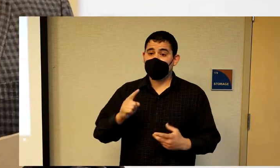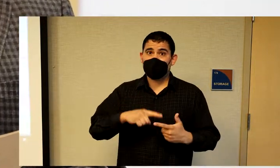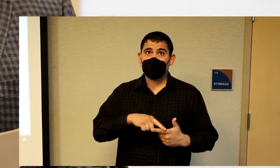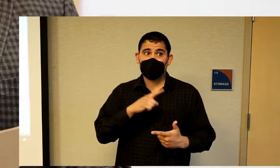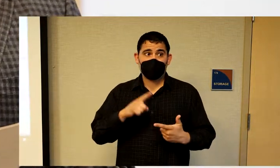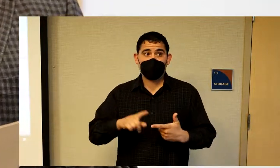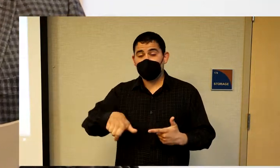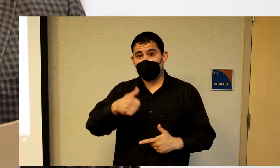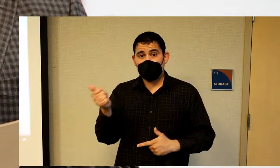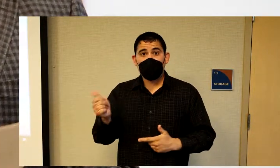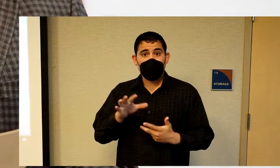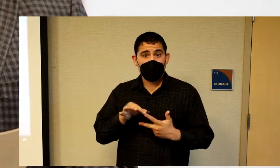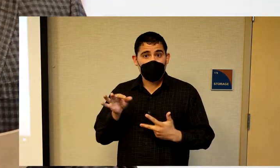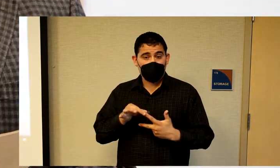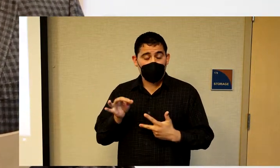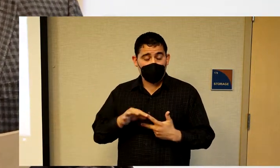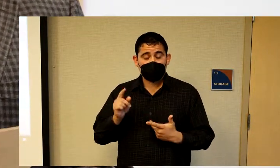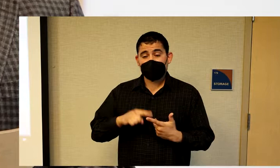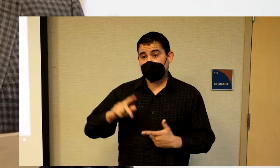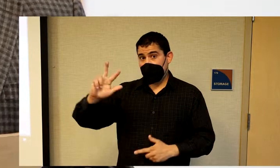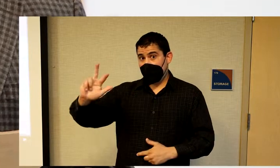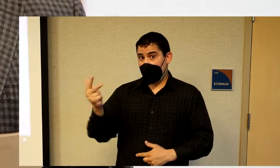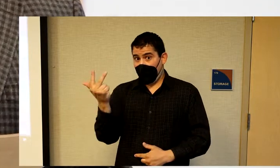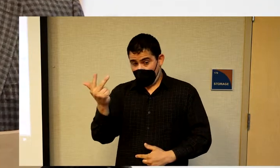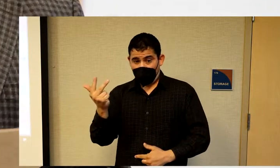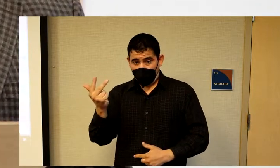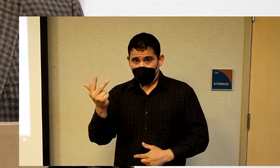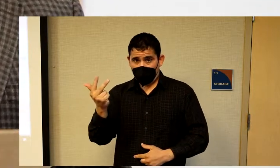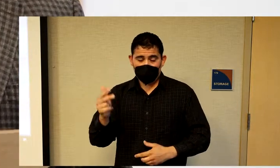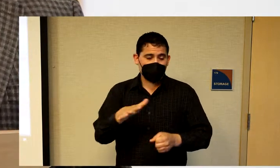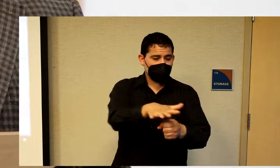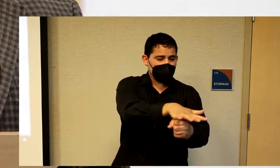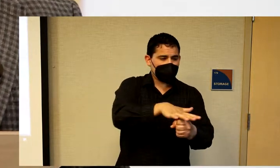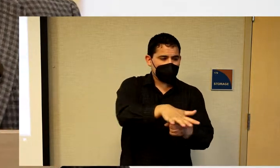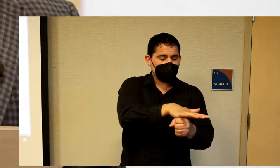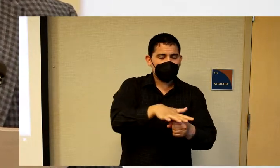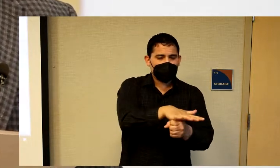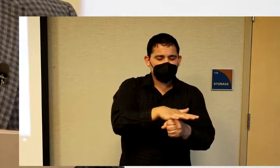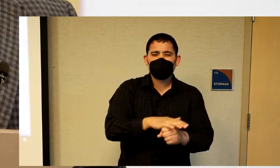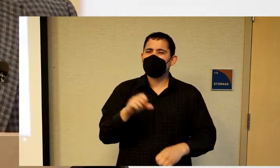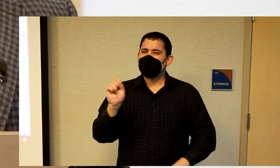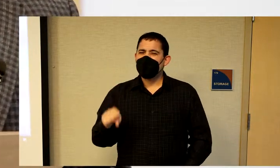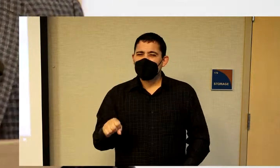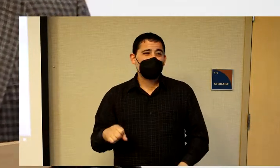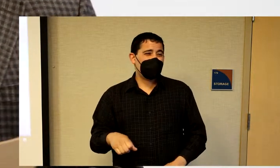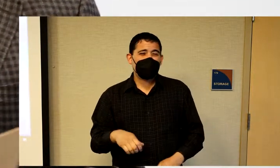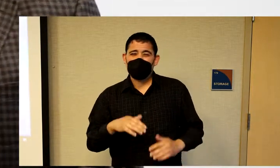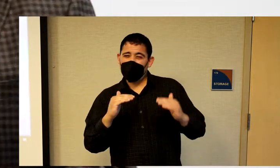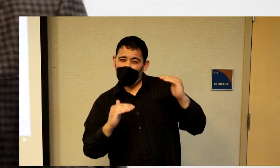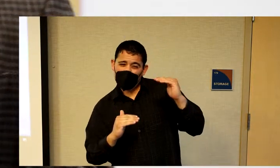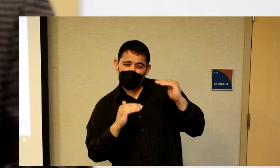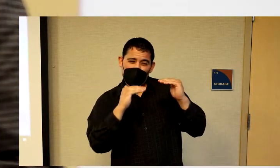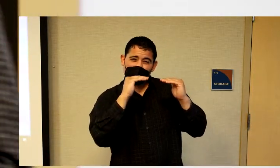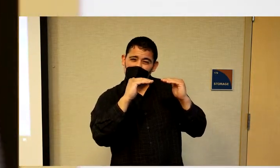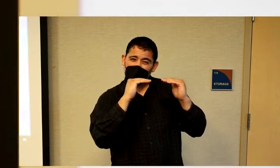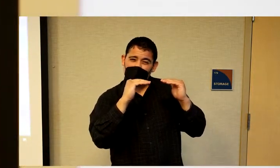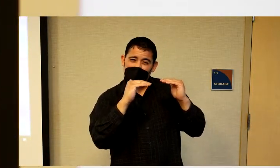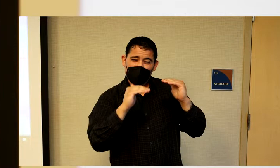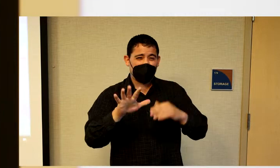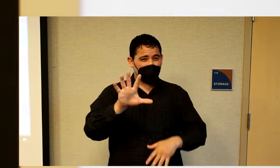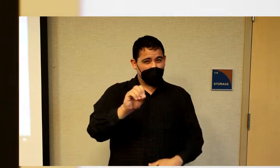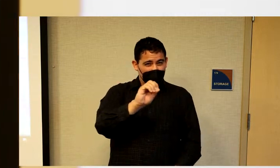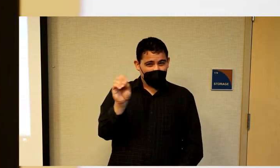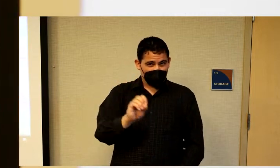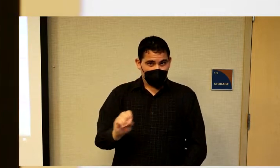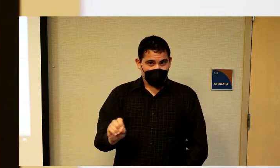here with a 3rd district that either could be somewhere near 50% or just short of it or whatever. And I would remind the